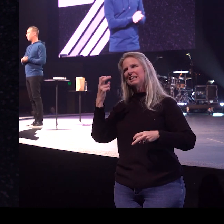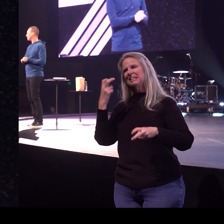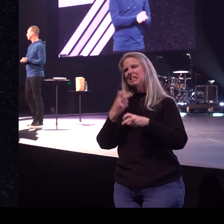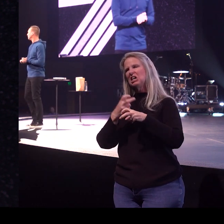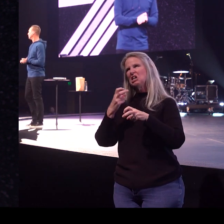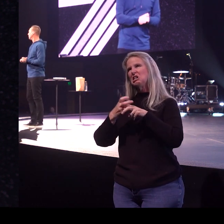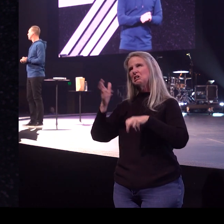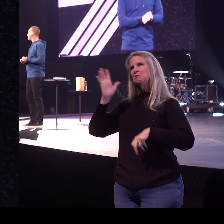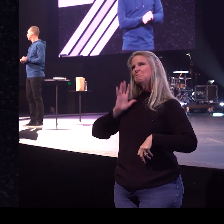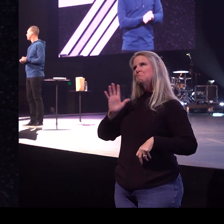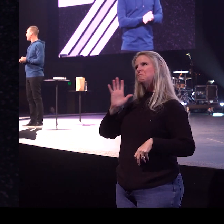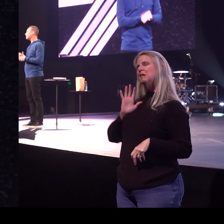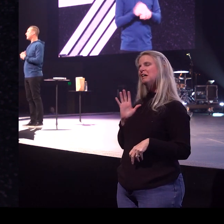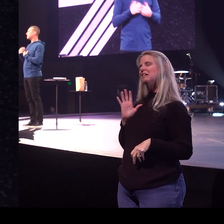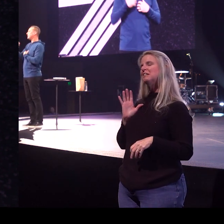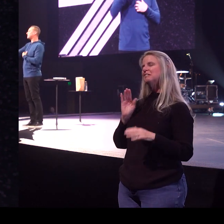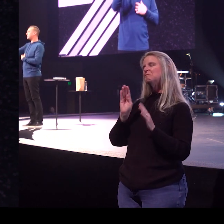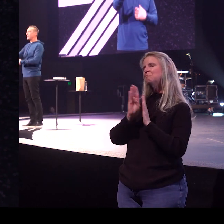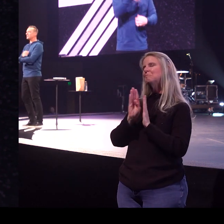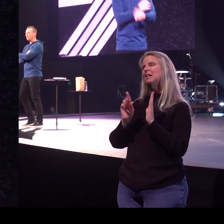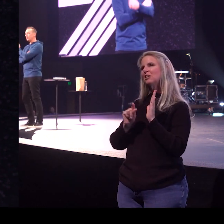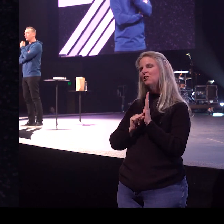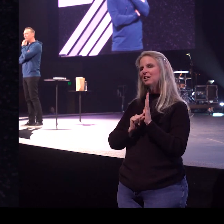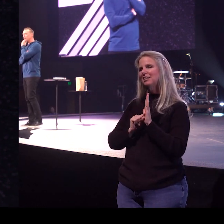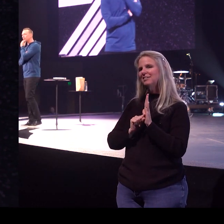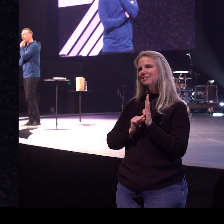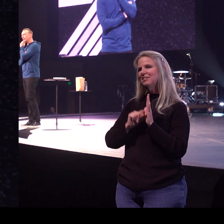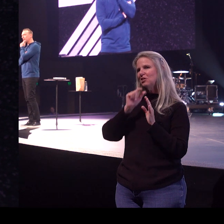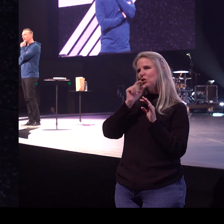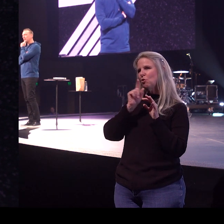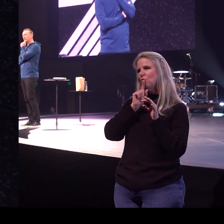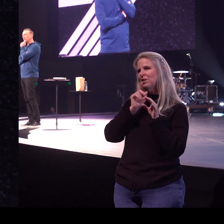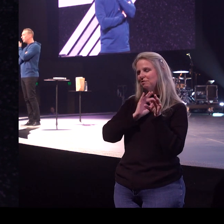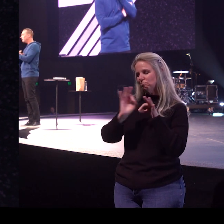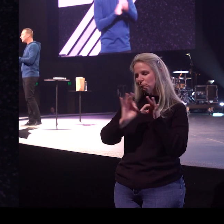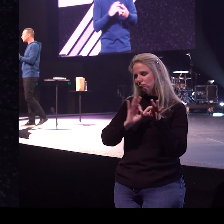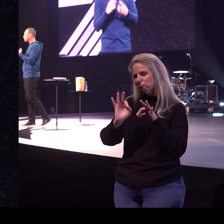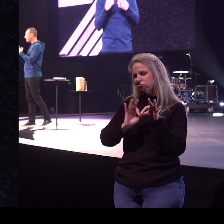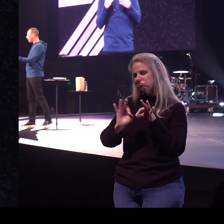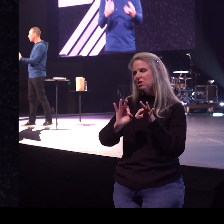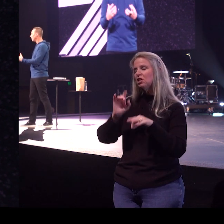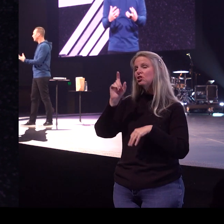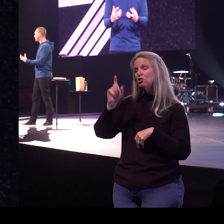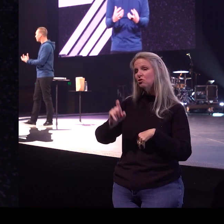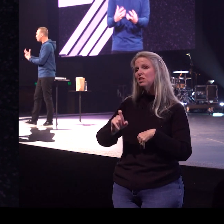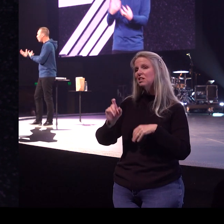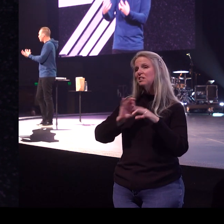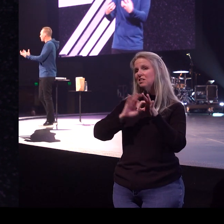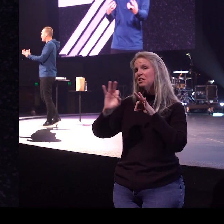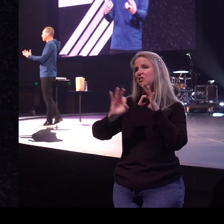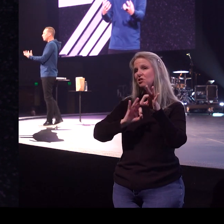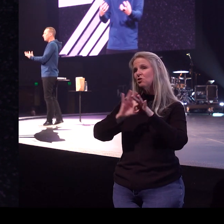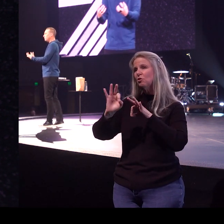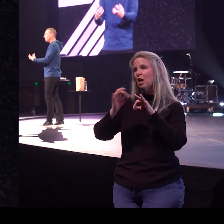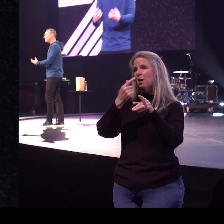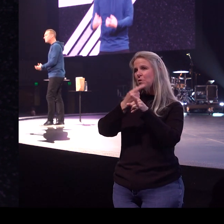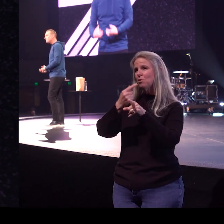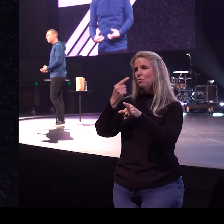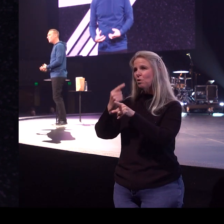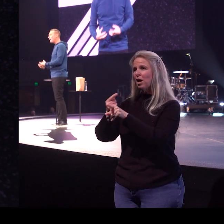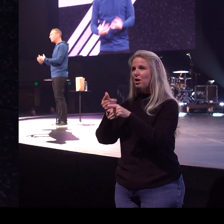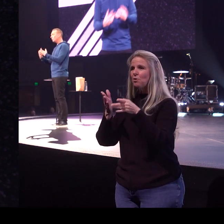a tough background. That's the extent of you sharing. No, you need to share in the appropriate ways with